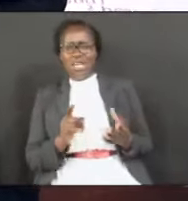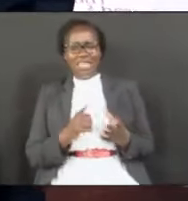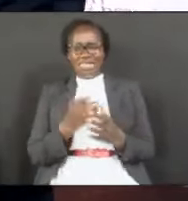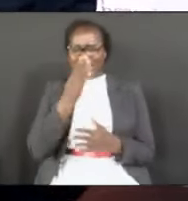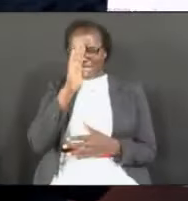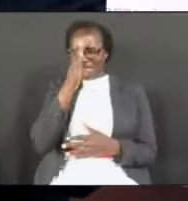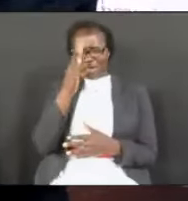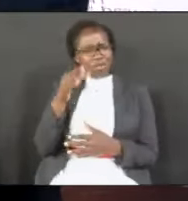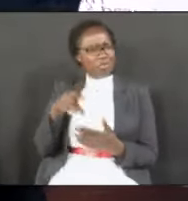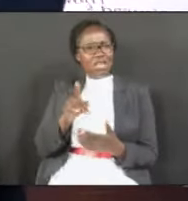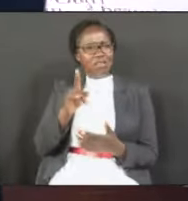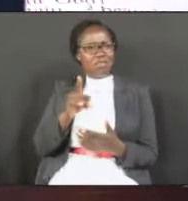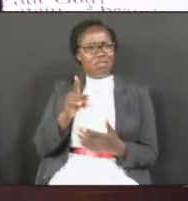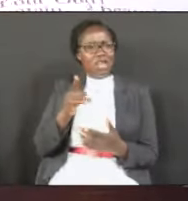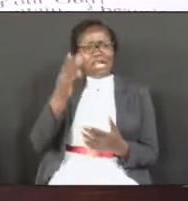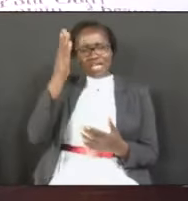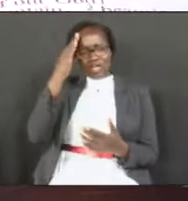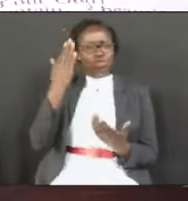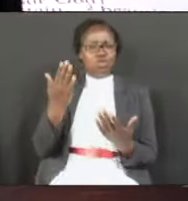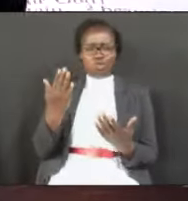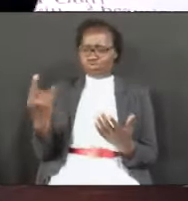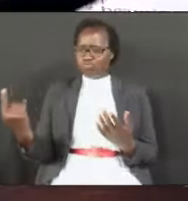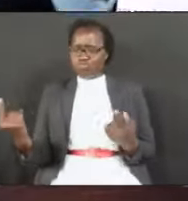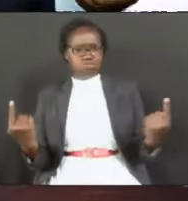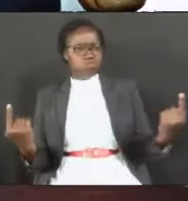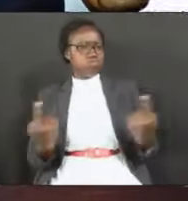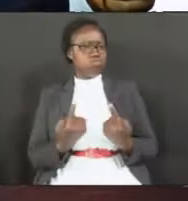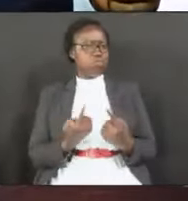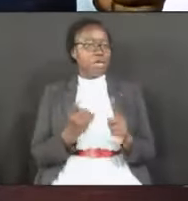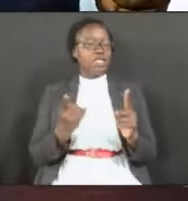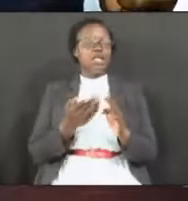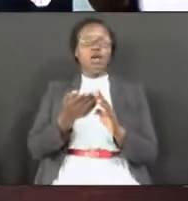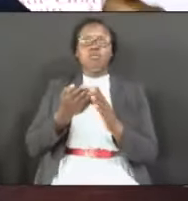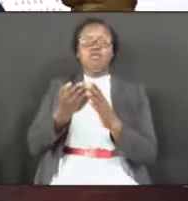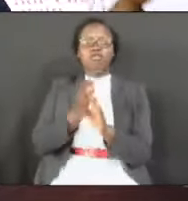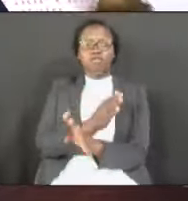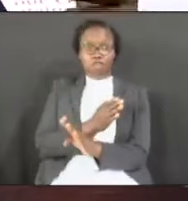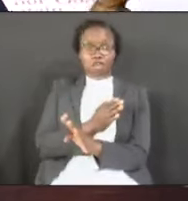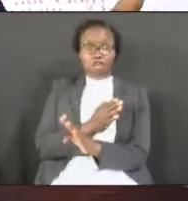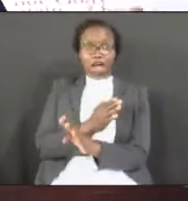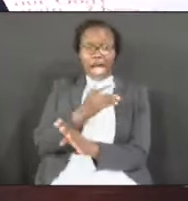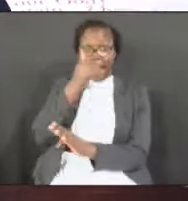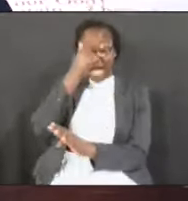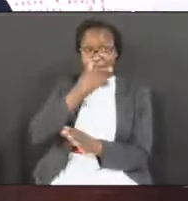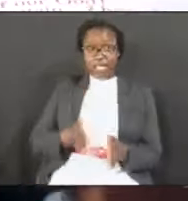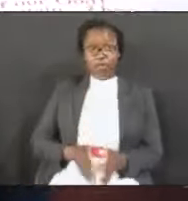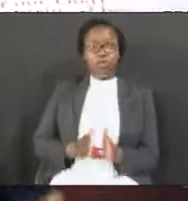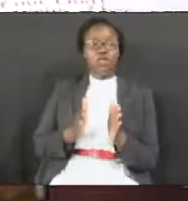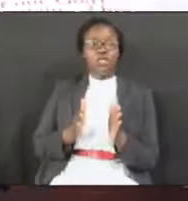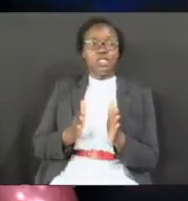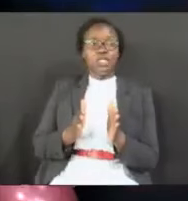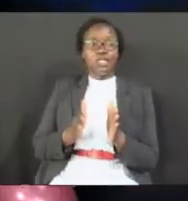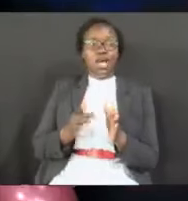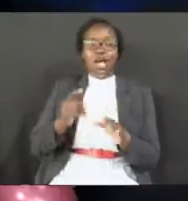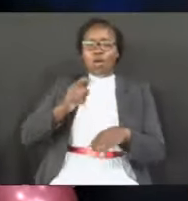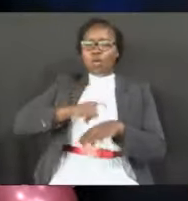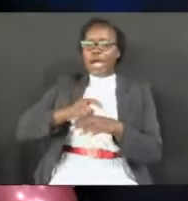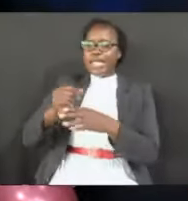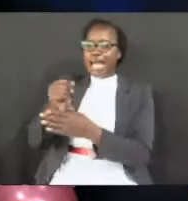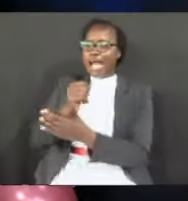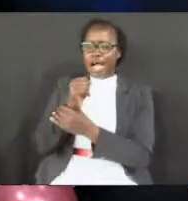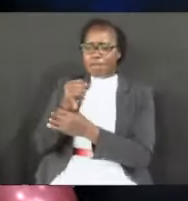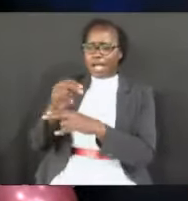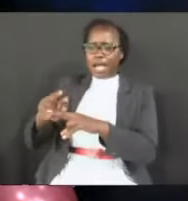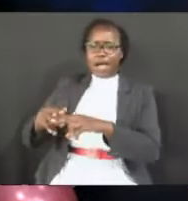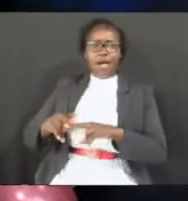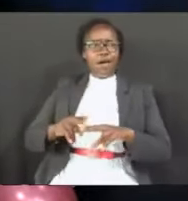Of course, we know truly God came through. But before Isaac was born, when Abraham sat with